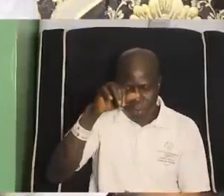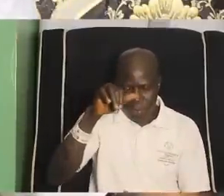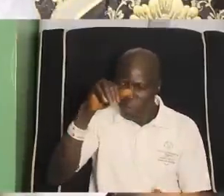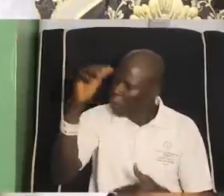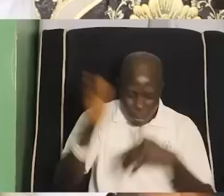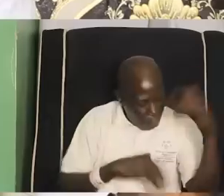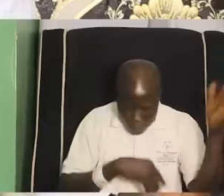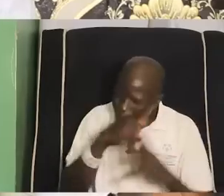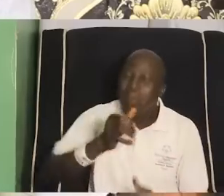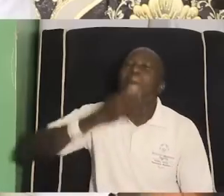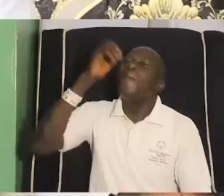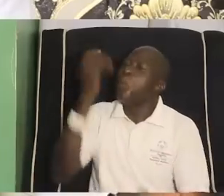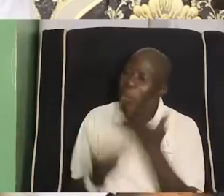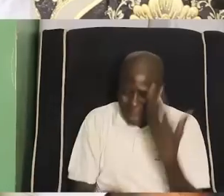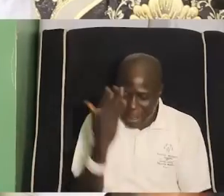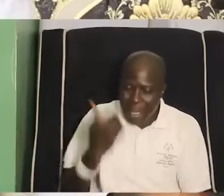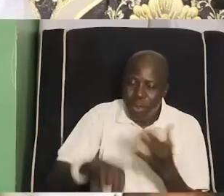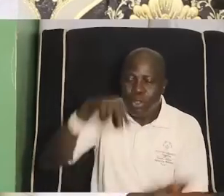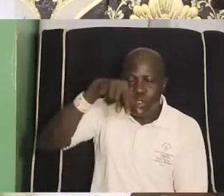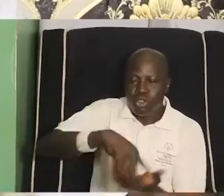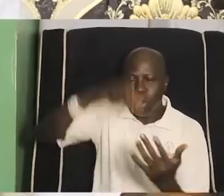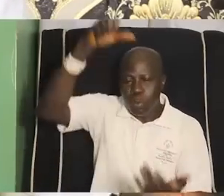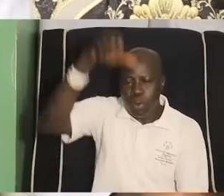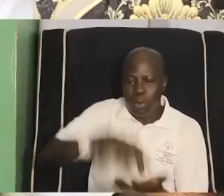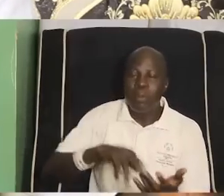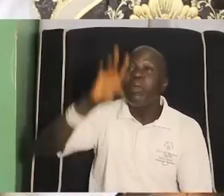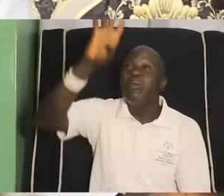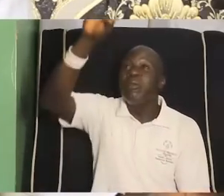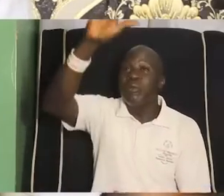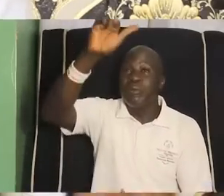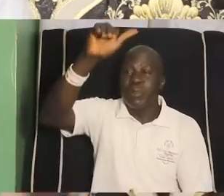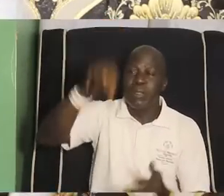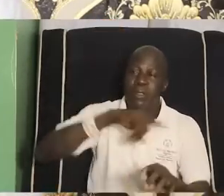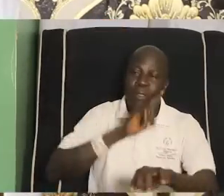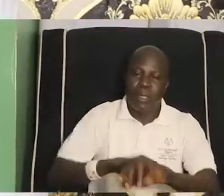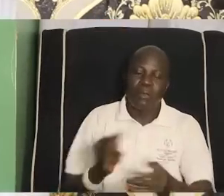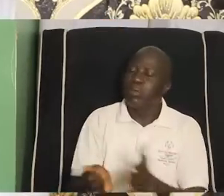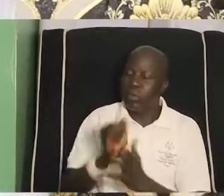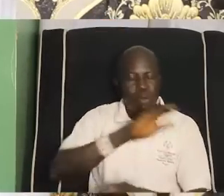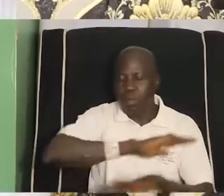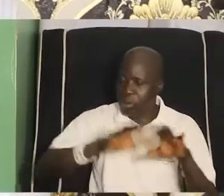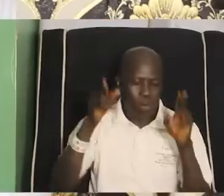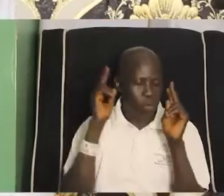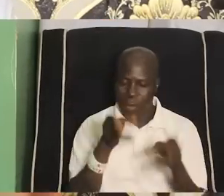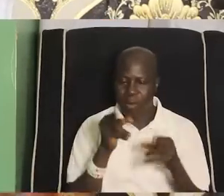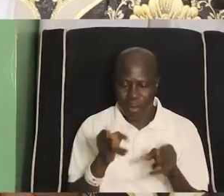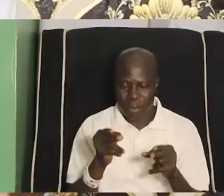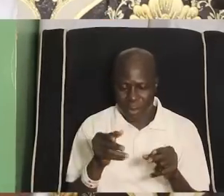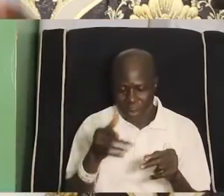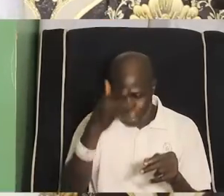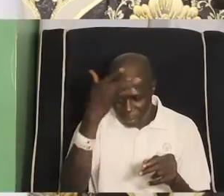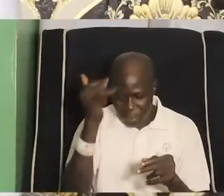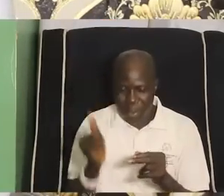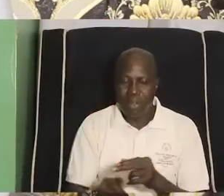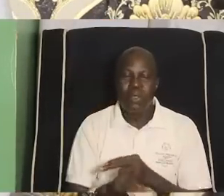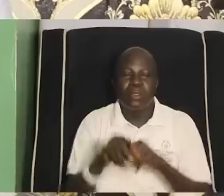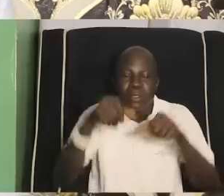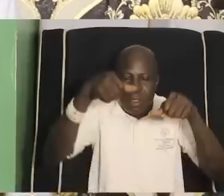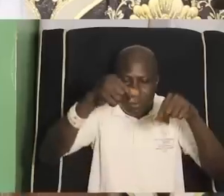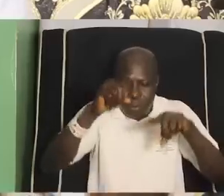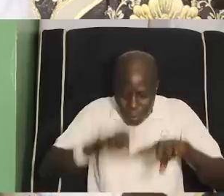jumping. Whether you jump up 15 times, you are still coming down. Don't Don't rush.